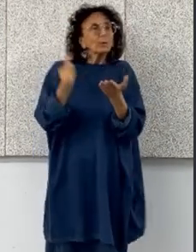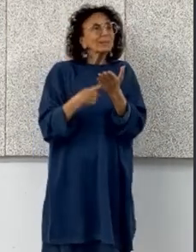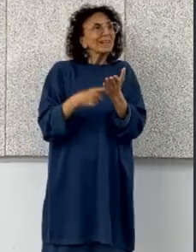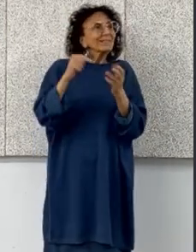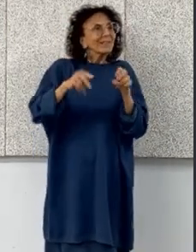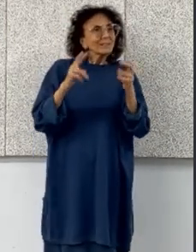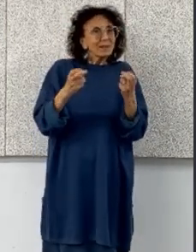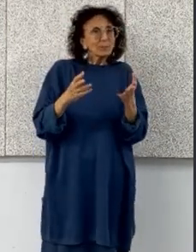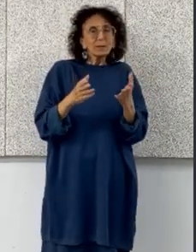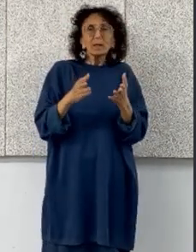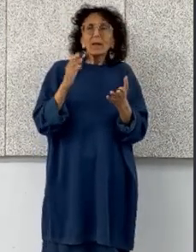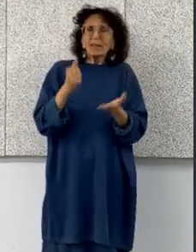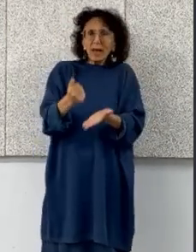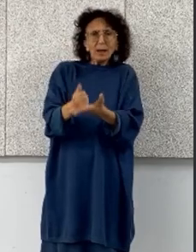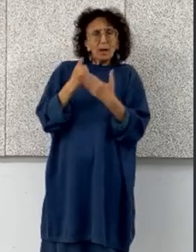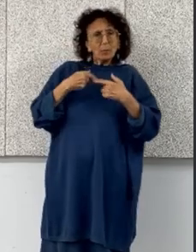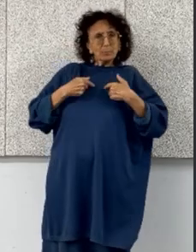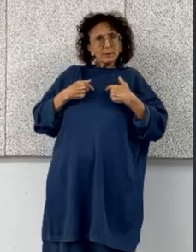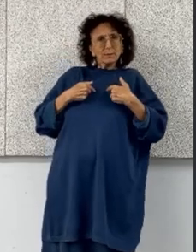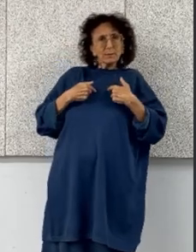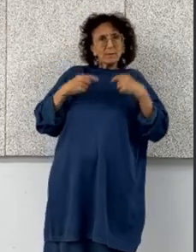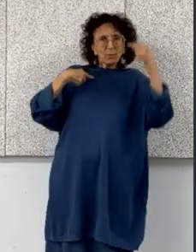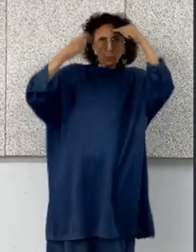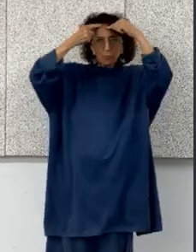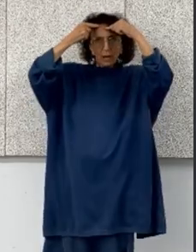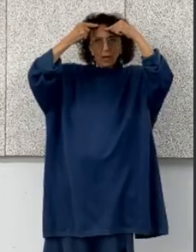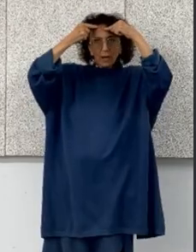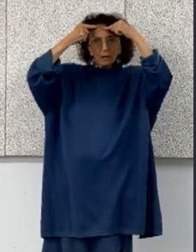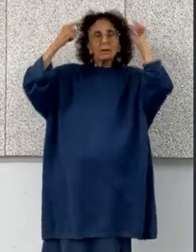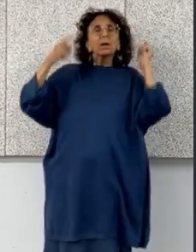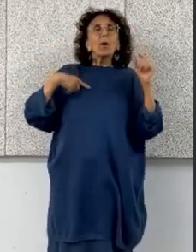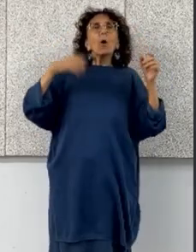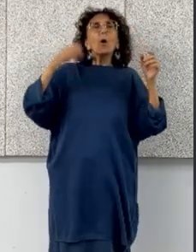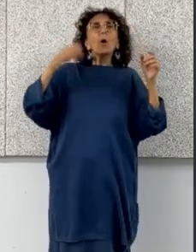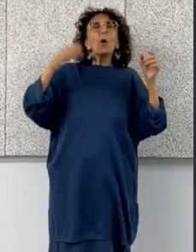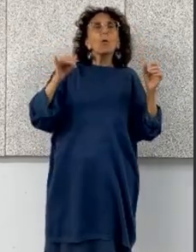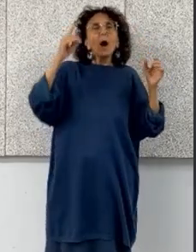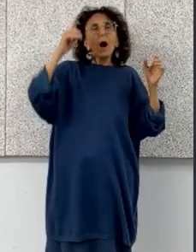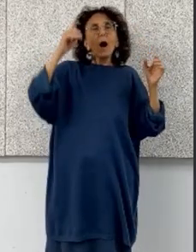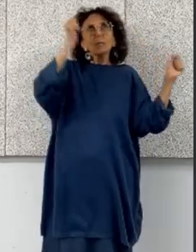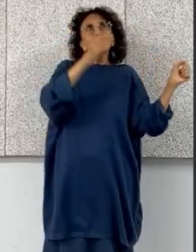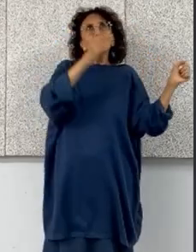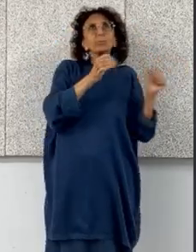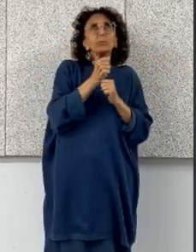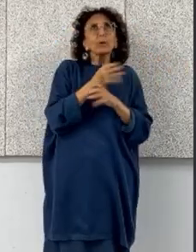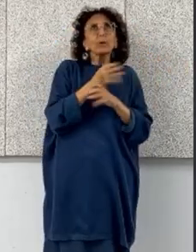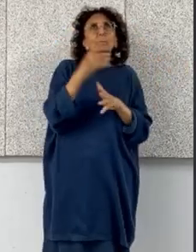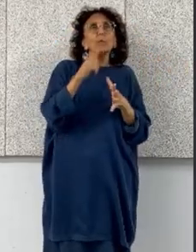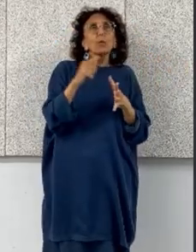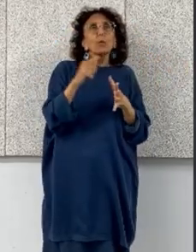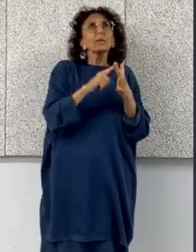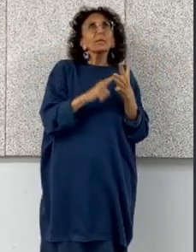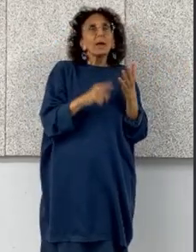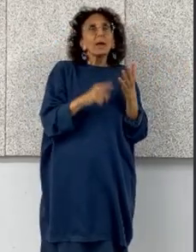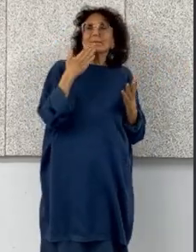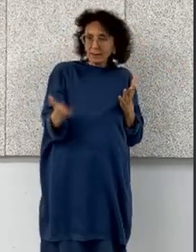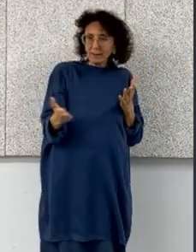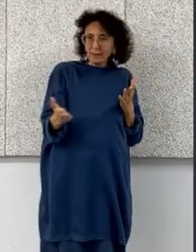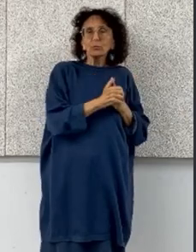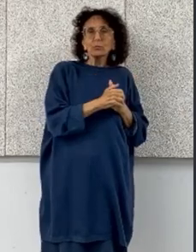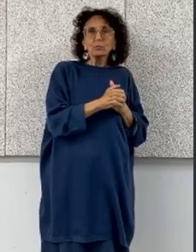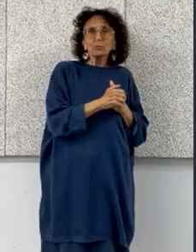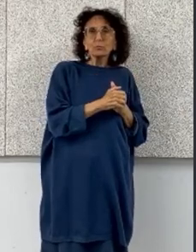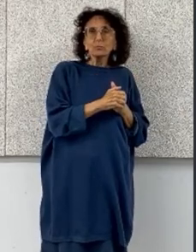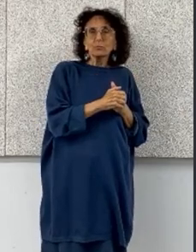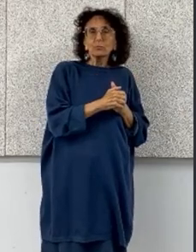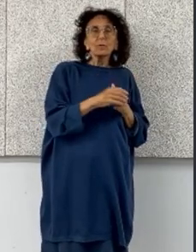that it actually I think is a helpful brain thing to be like, yes, now my prepped questions about that, thank you, turning that